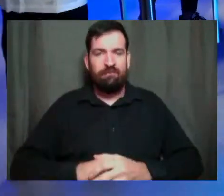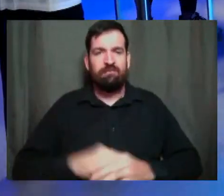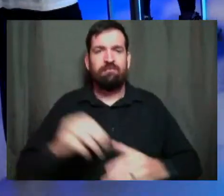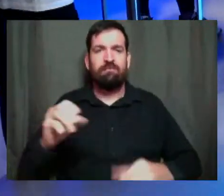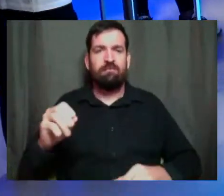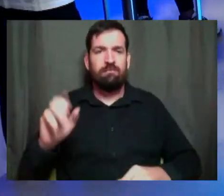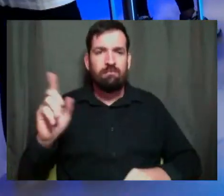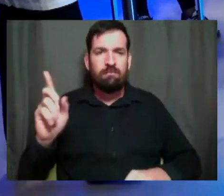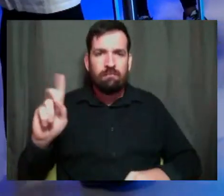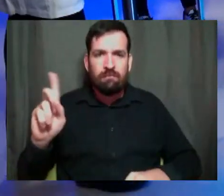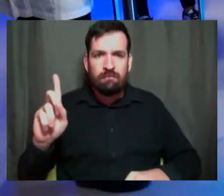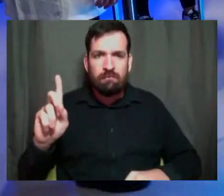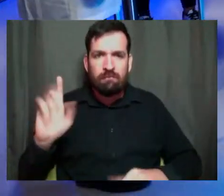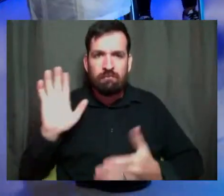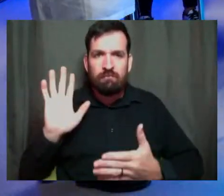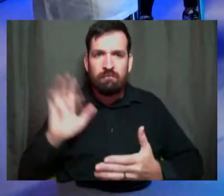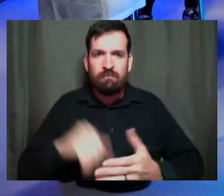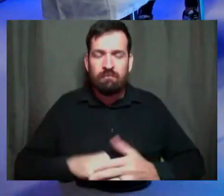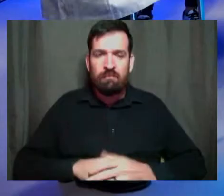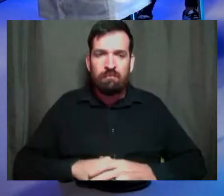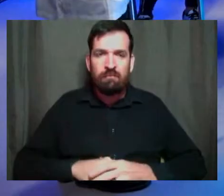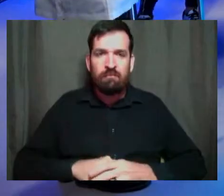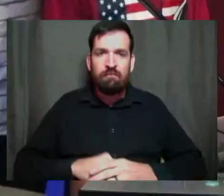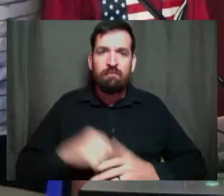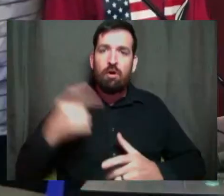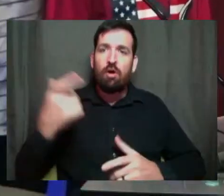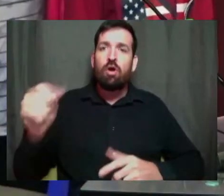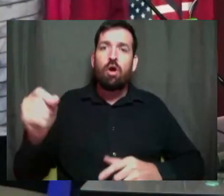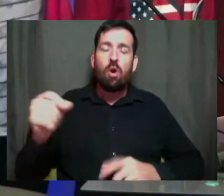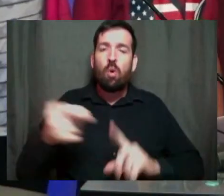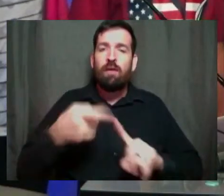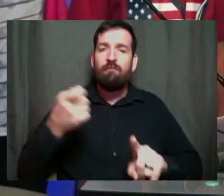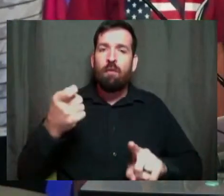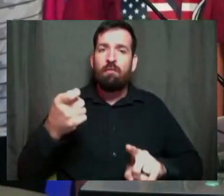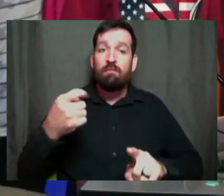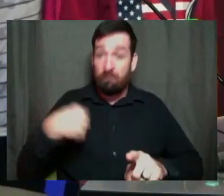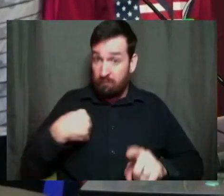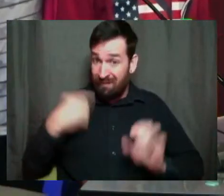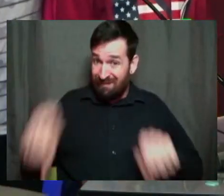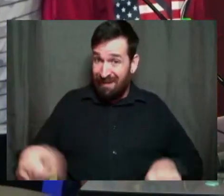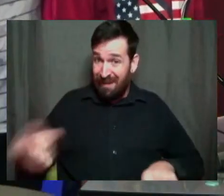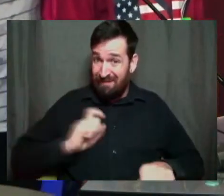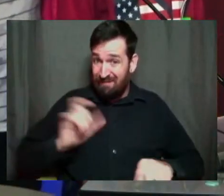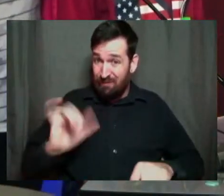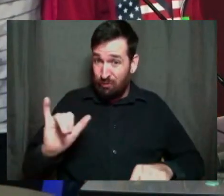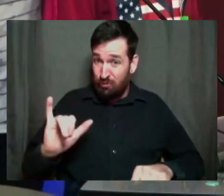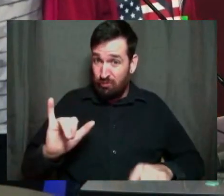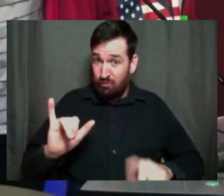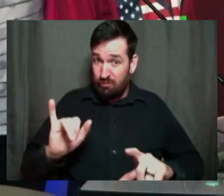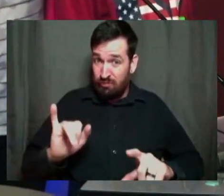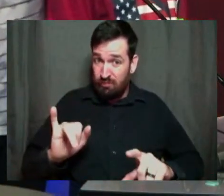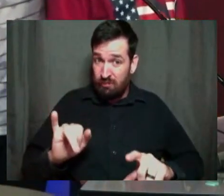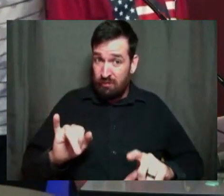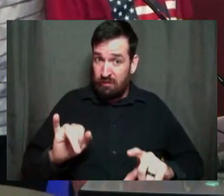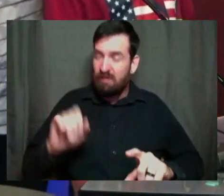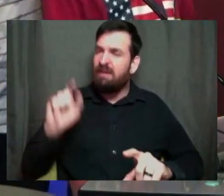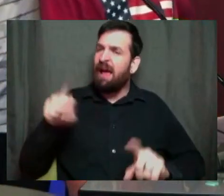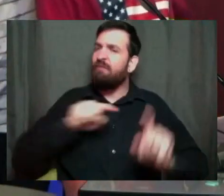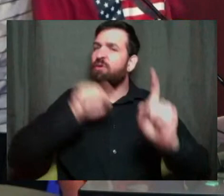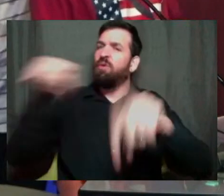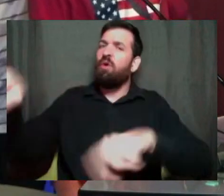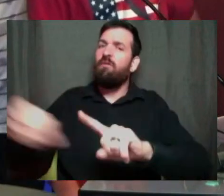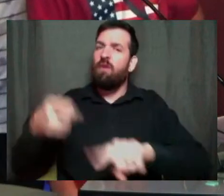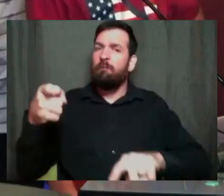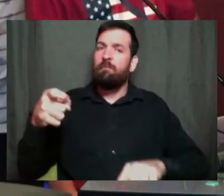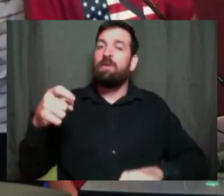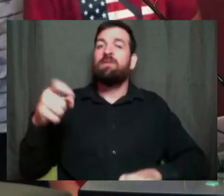lollipop? Go get one from. Do I get one too? No, Oh. from Alexis. Just bump it. You have to go get it from. Hey, hey, hey. You got to go get a